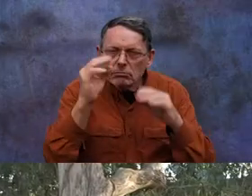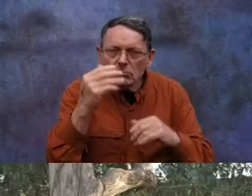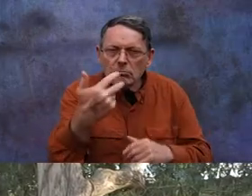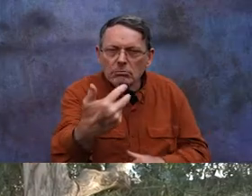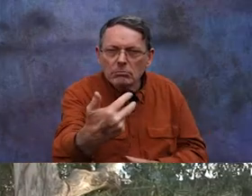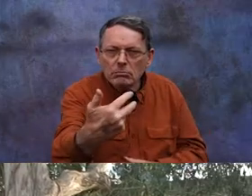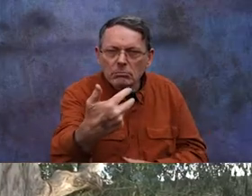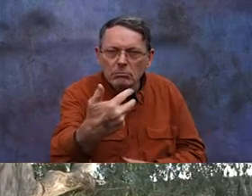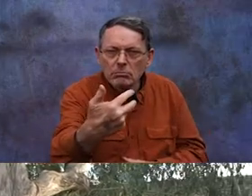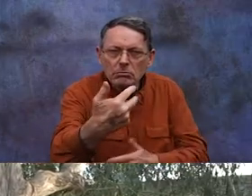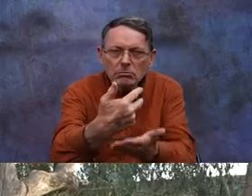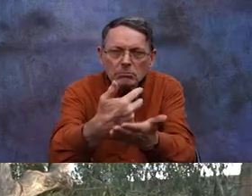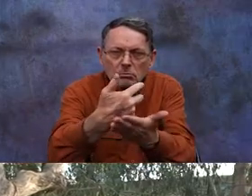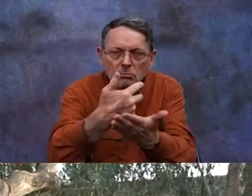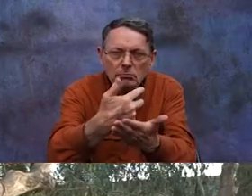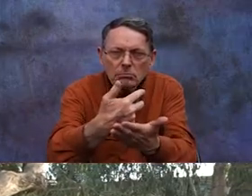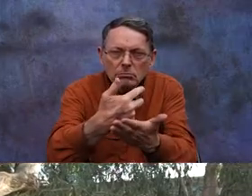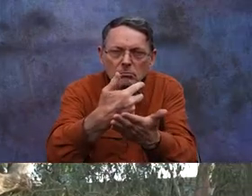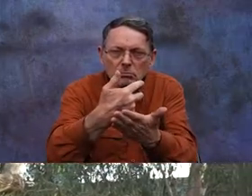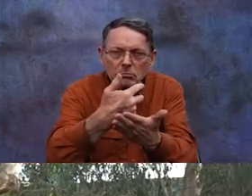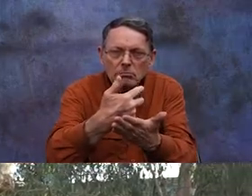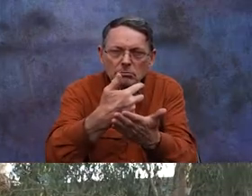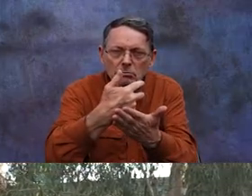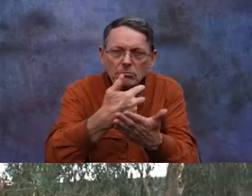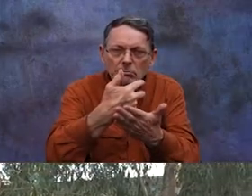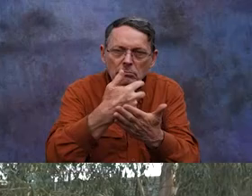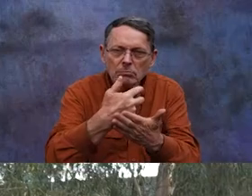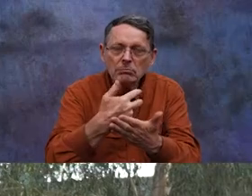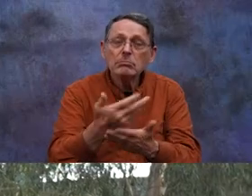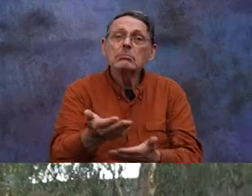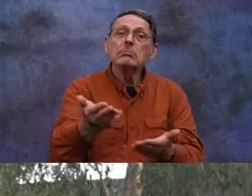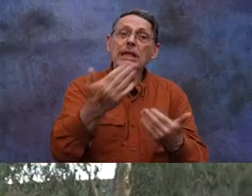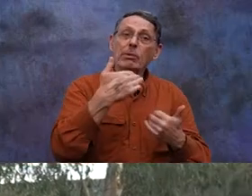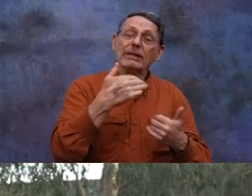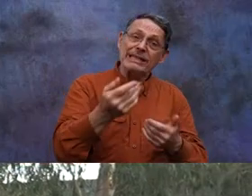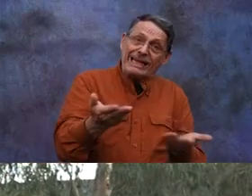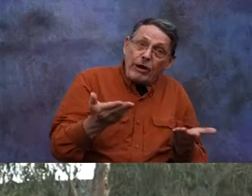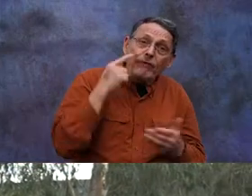What is it that comes for you to help you make that journey, that crossing?